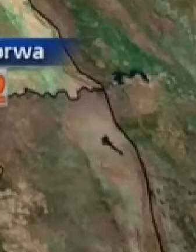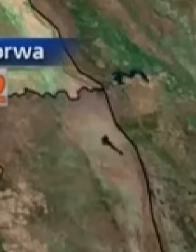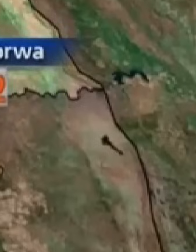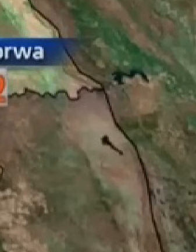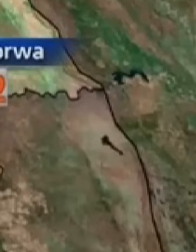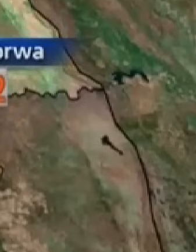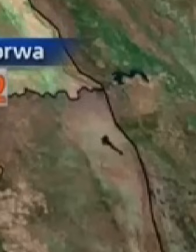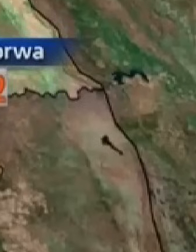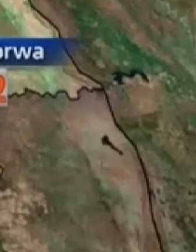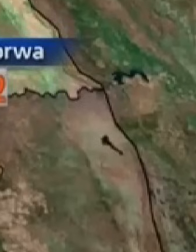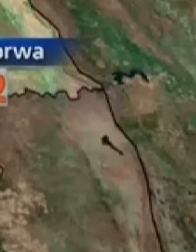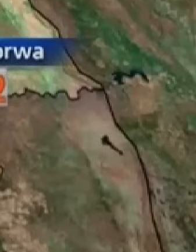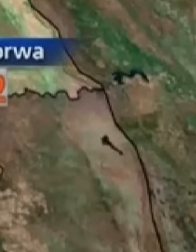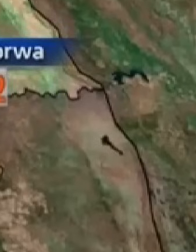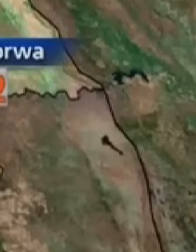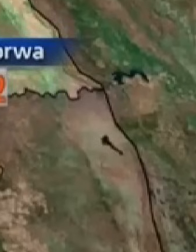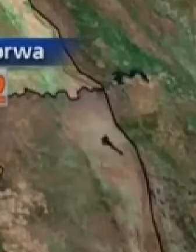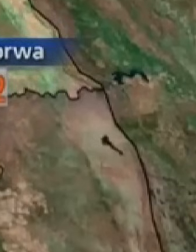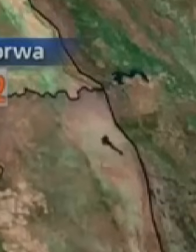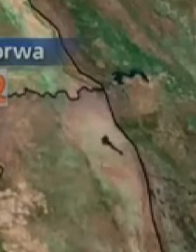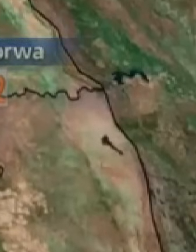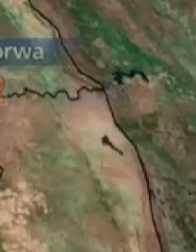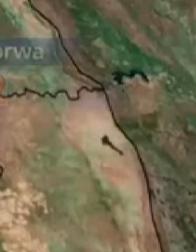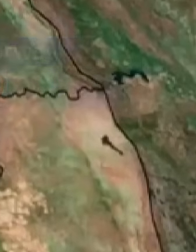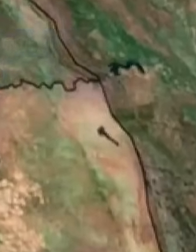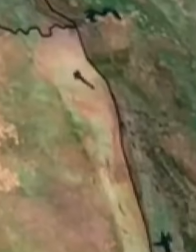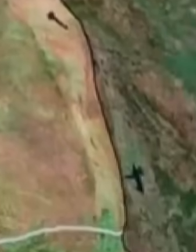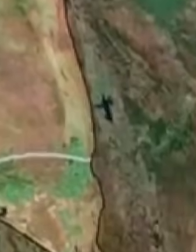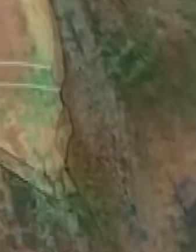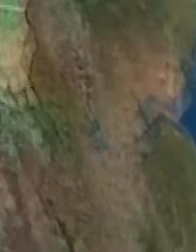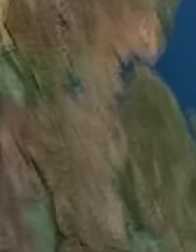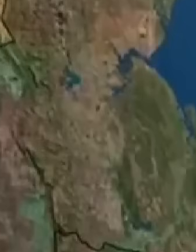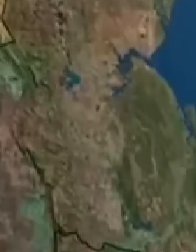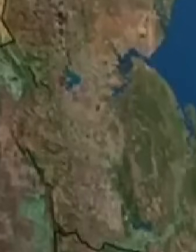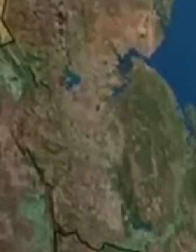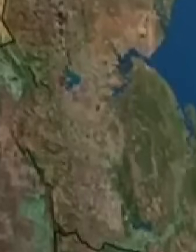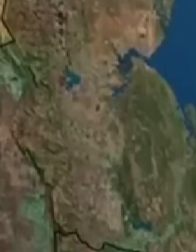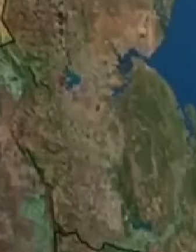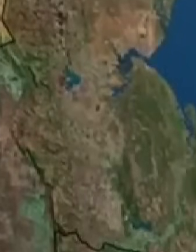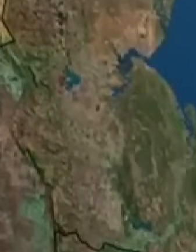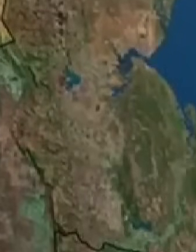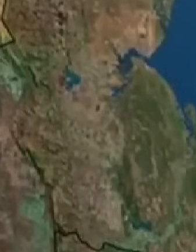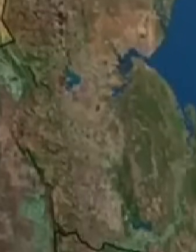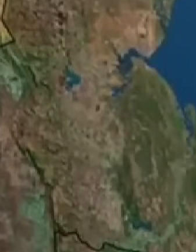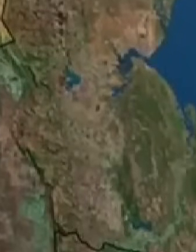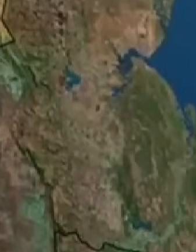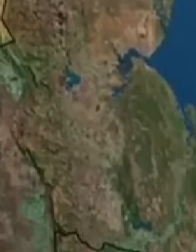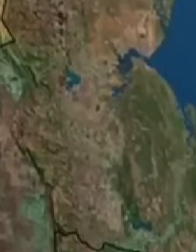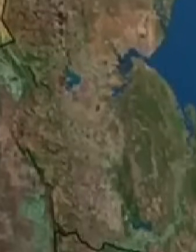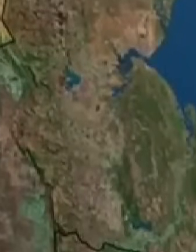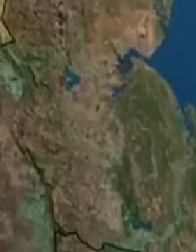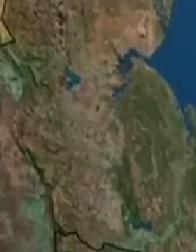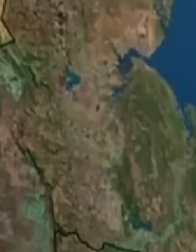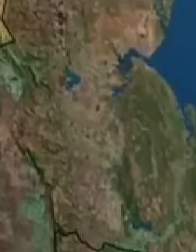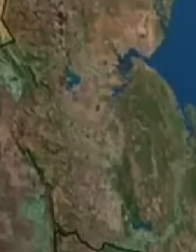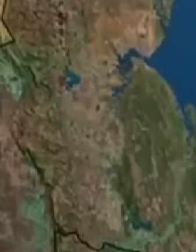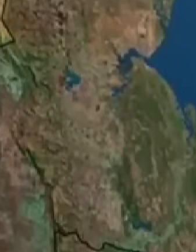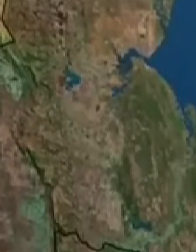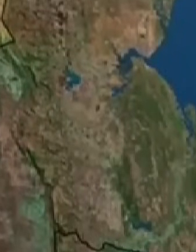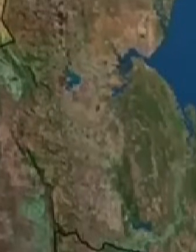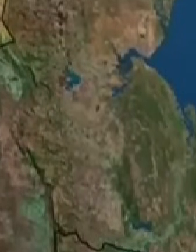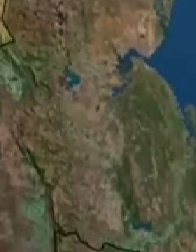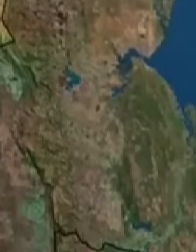metseng e medical fela boholo ba province ho bona la haro tla ho futhumale a tse se shebile hona ka haro Mpumalanga le teng ho hlokomela hore tla ho futhumale hona